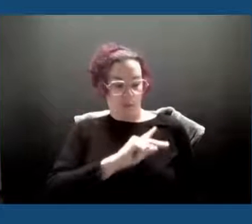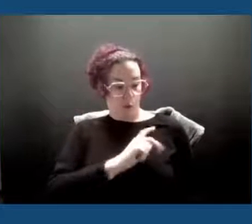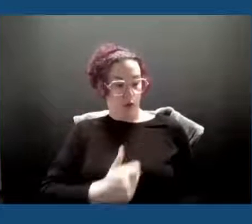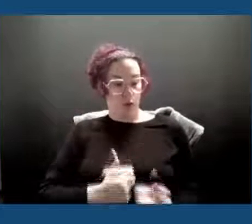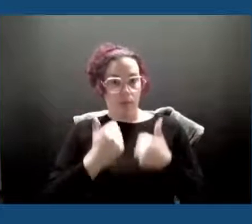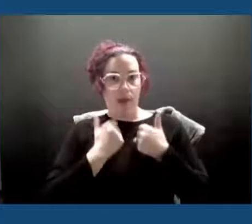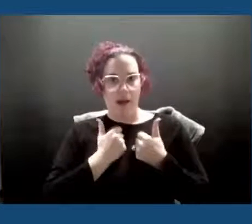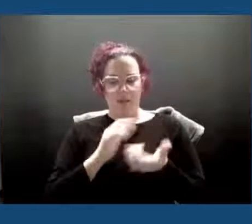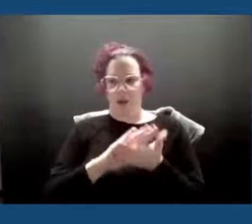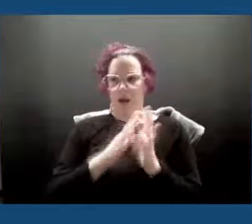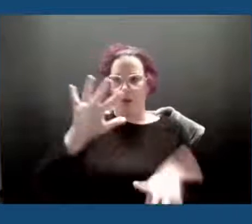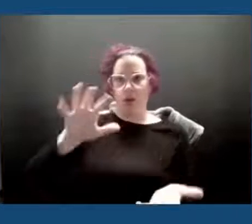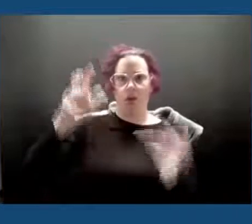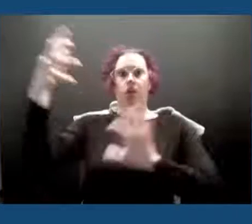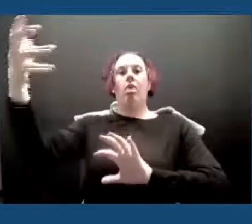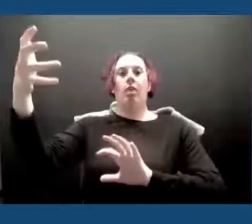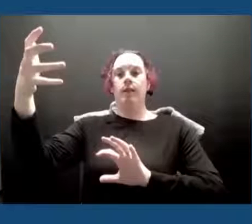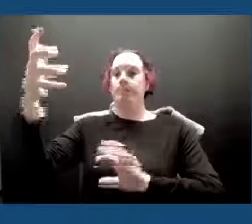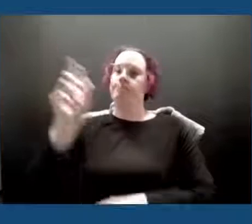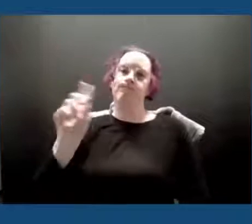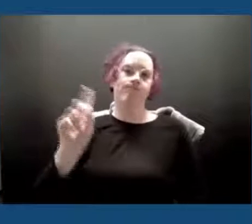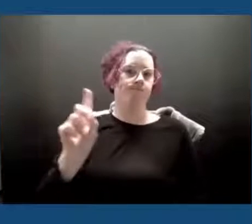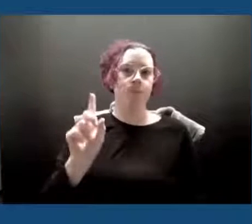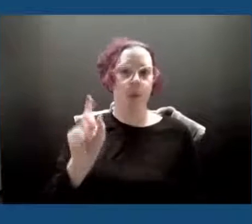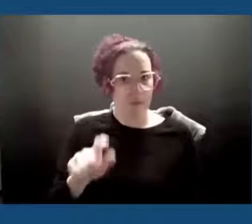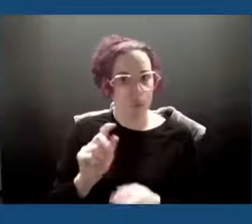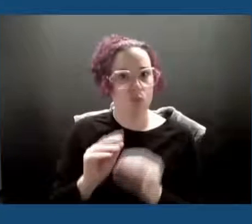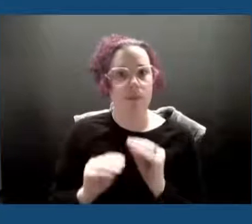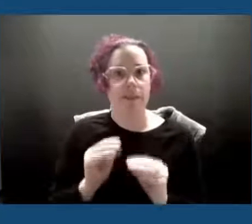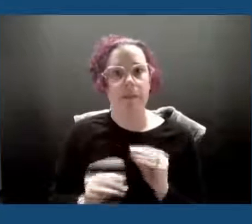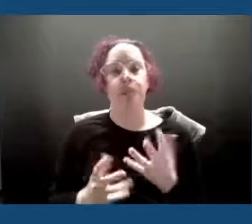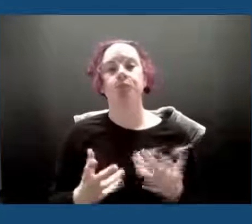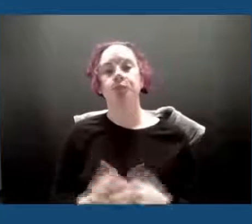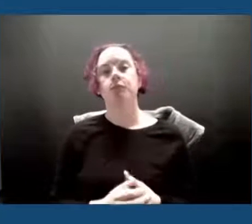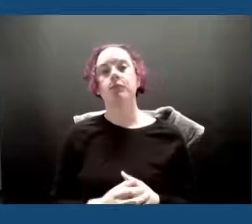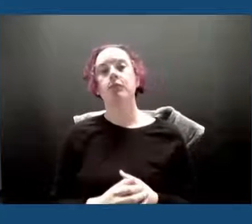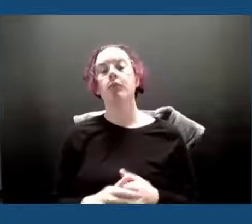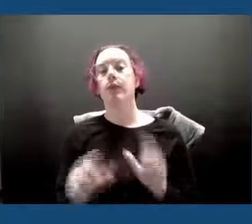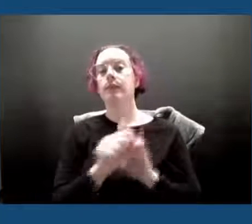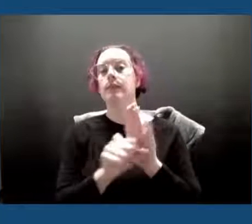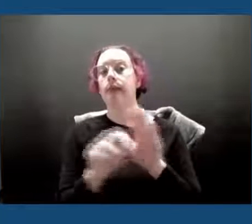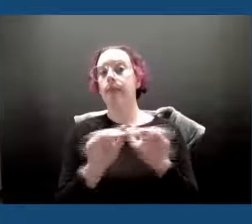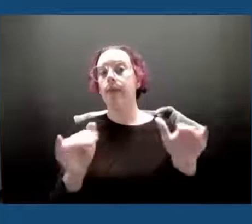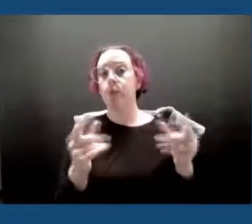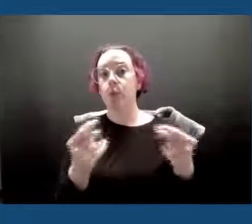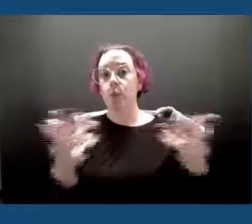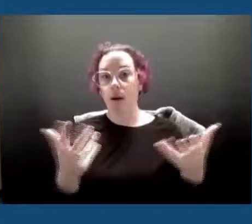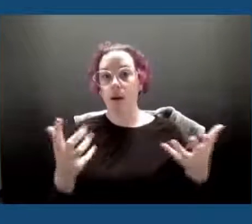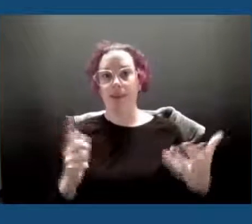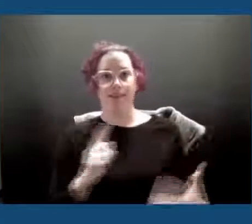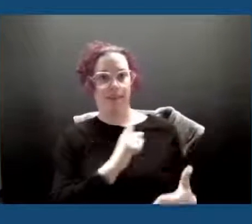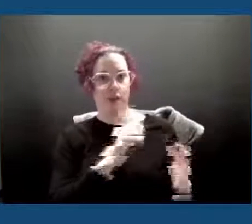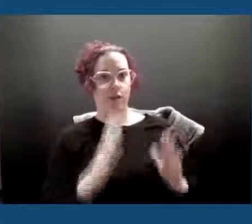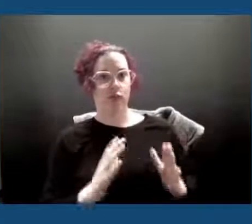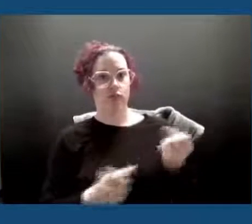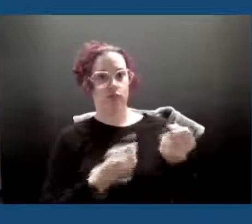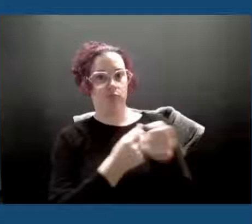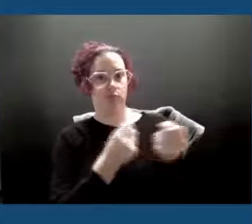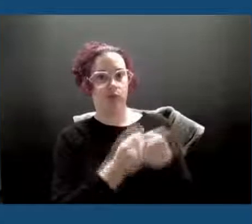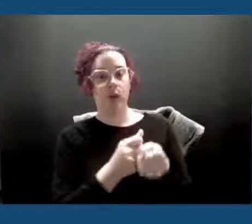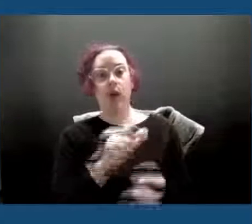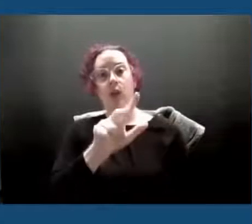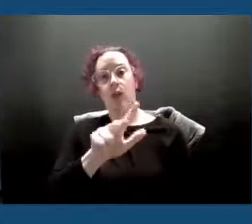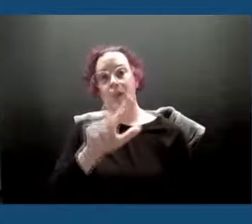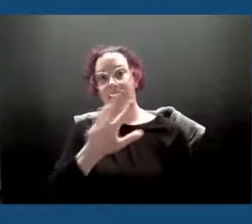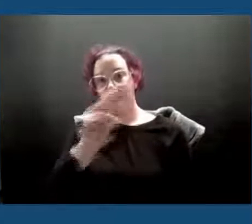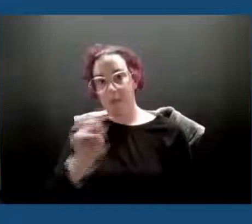disrupted. So what we do at the state level with the support of our legislature, $35 million we just announced